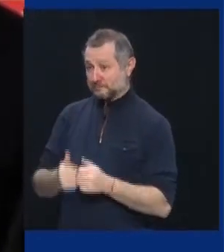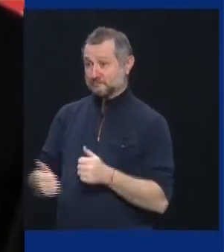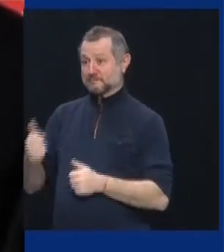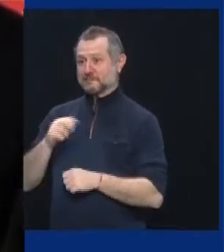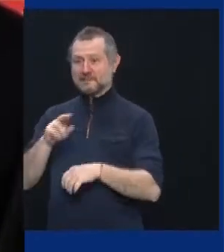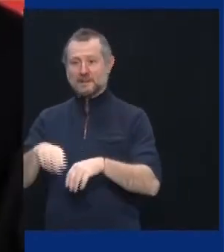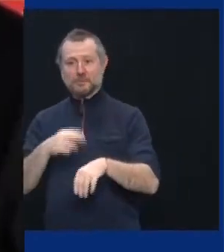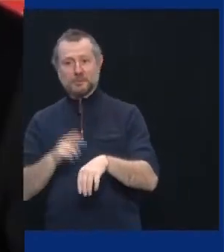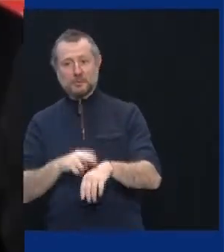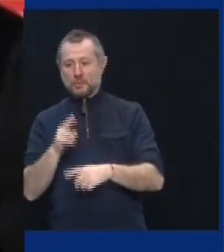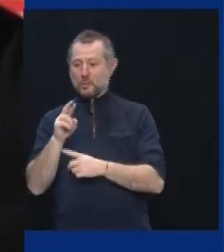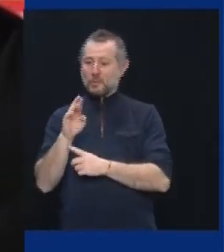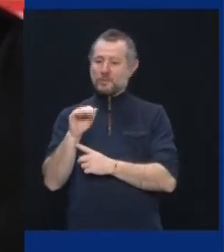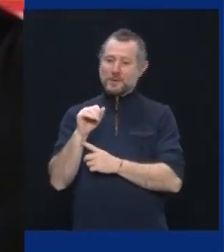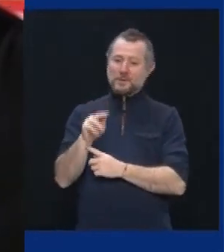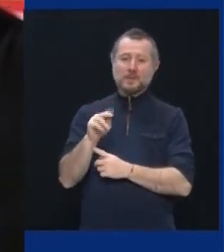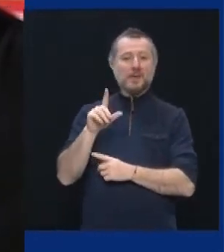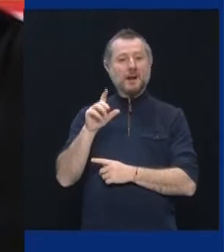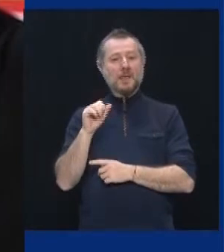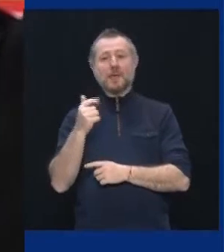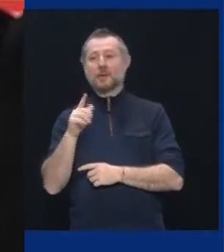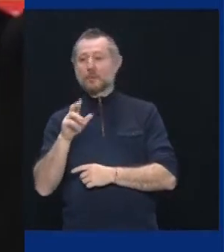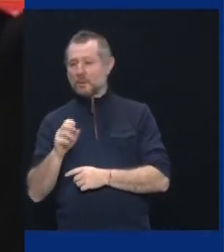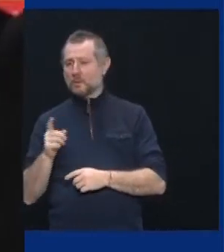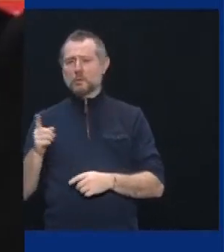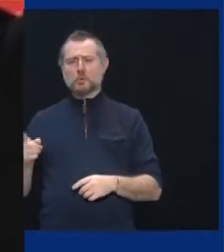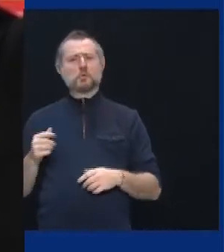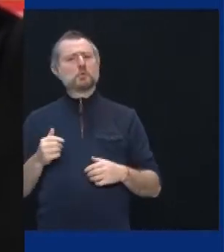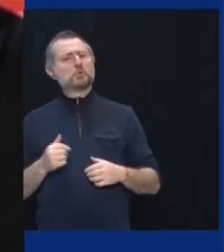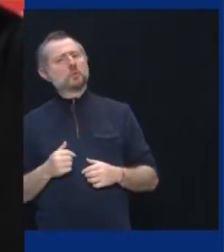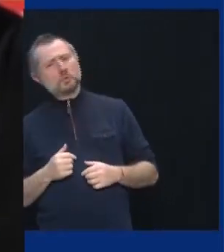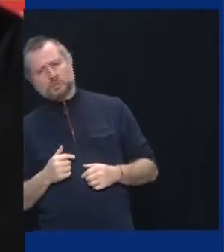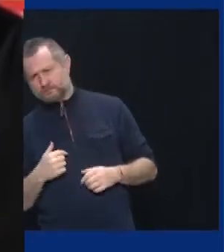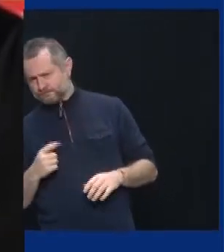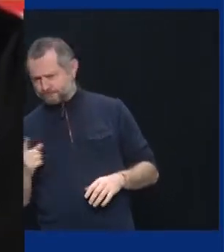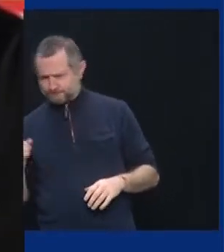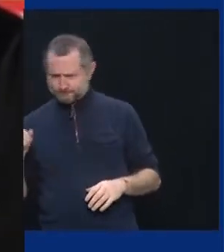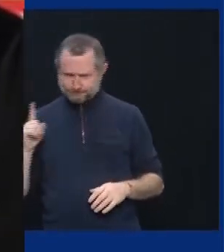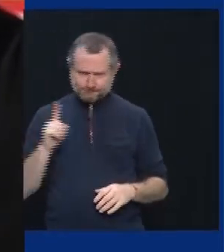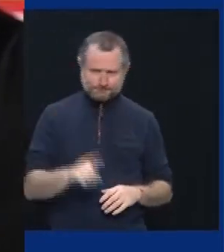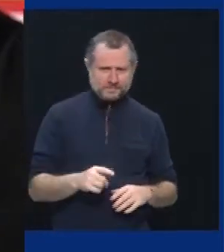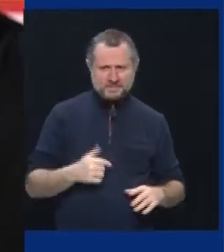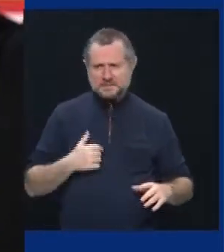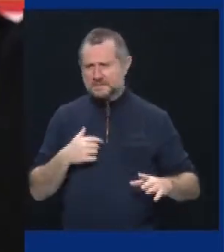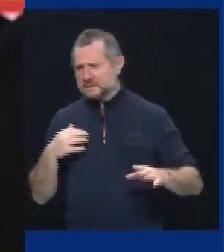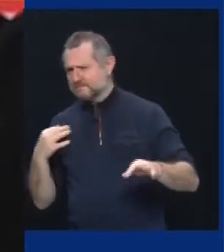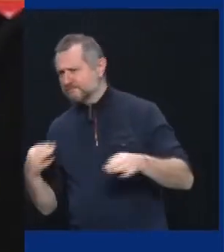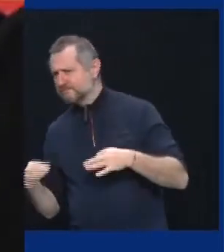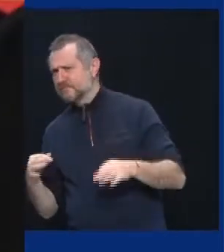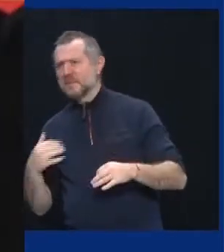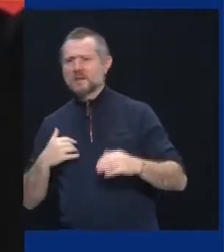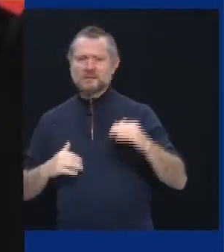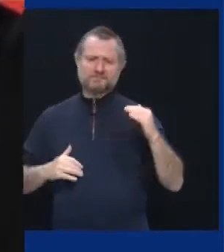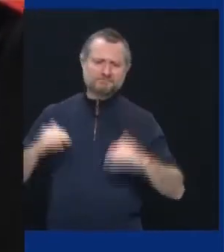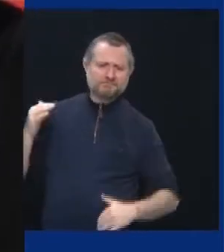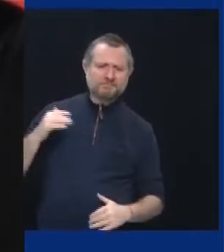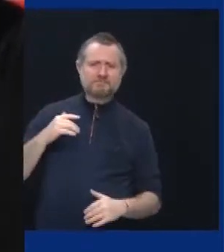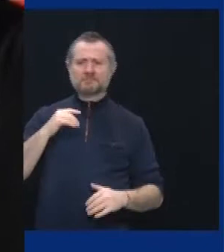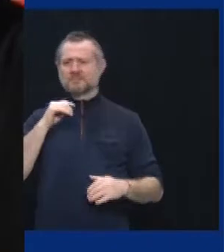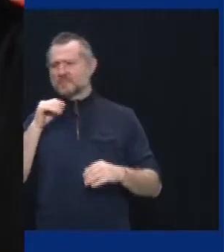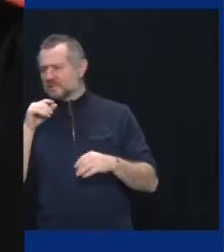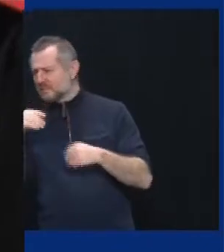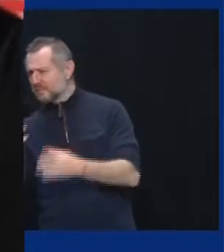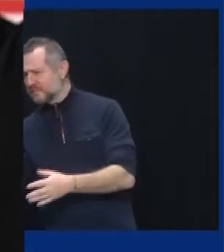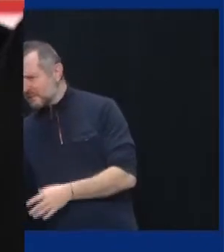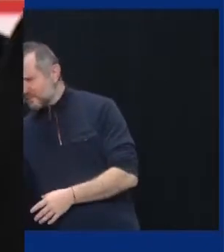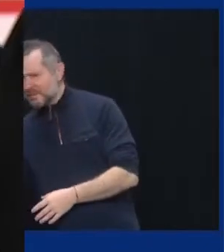national leader. He was way out on the forefront of the whole social equity issue when it came to the vaccines. He was talking about it